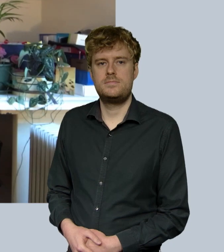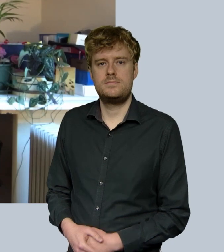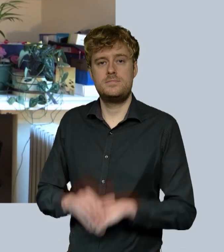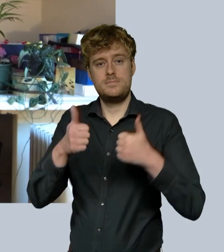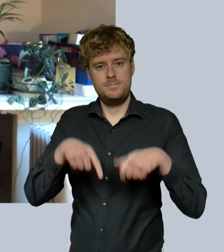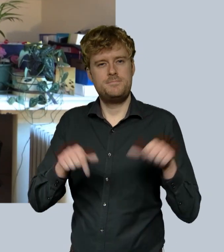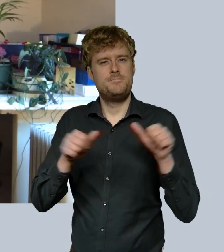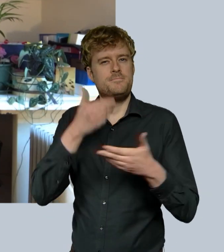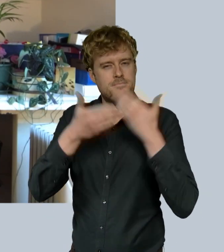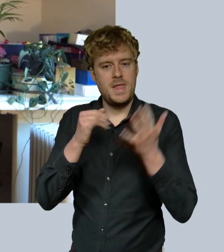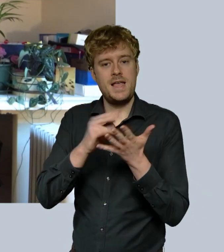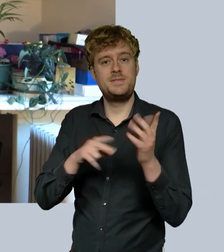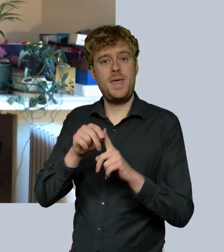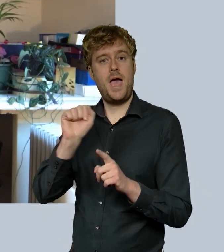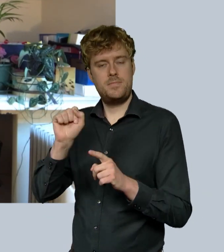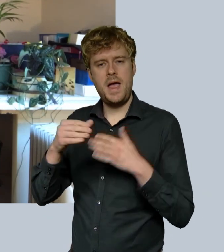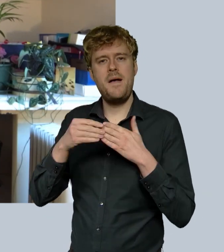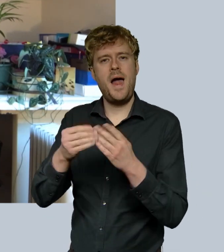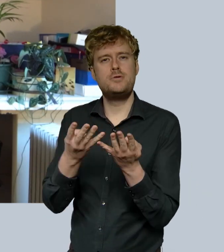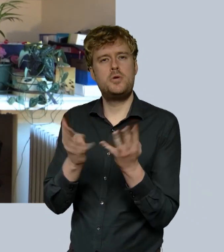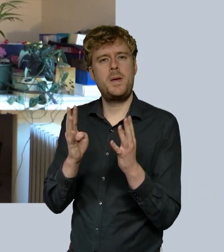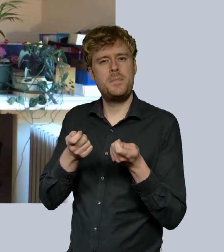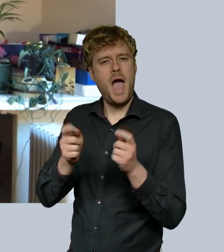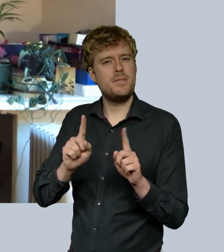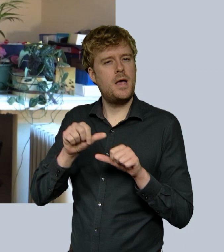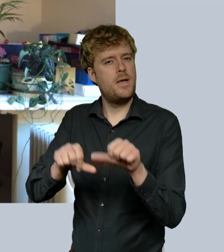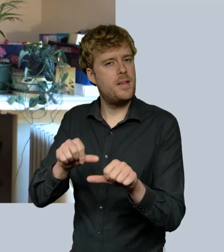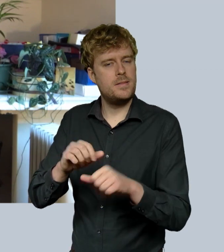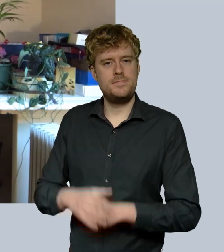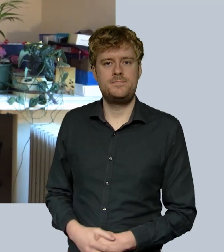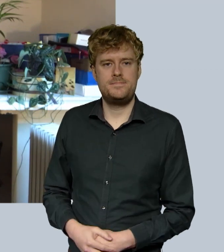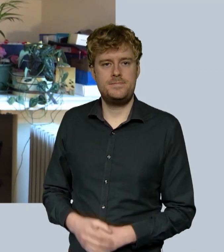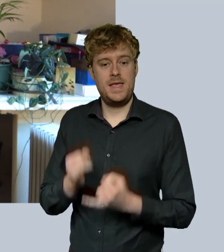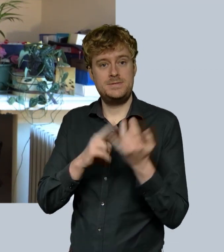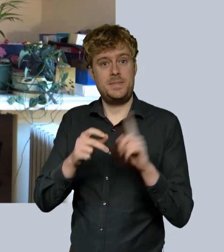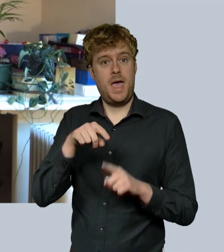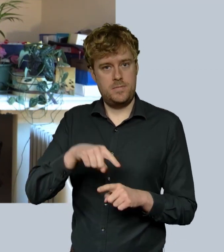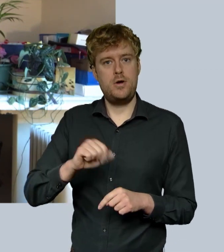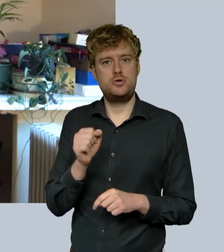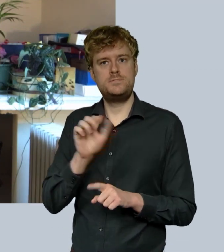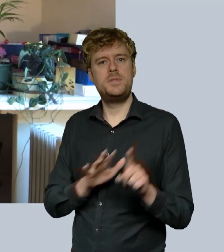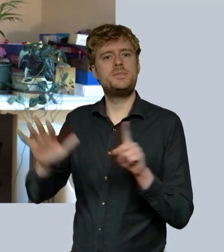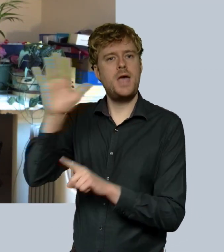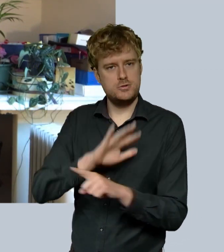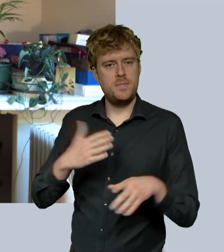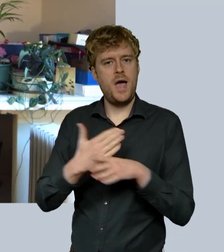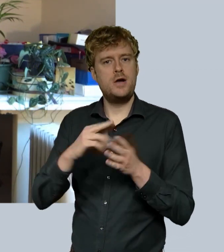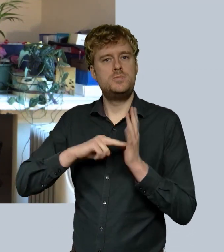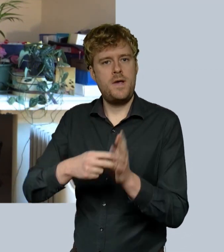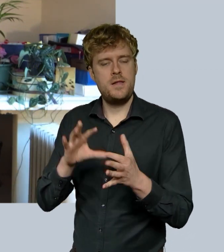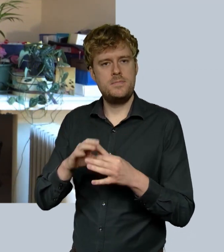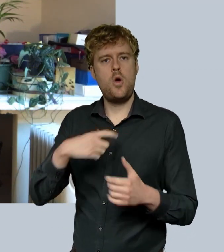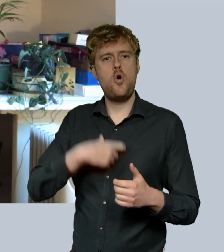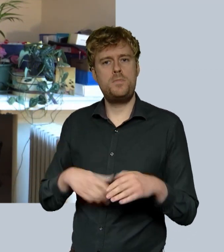Hello. This video is a short introduction to the SNAP Leadership Panel. SNAP is Scotland's National Action Plan